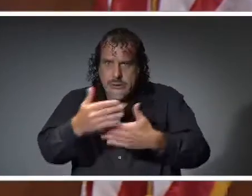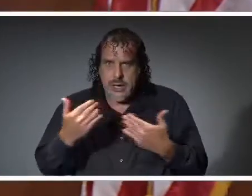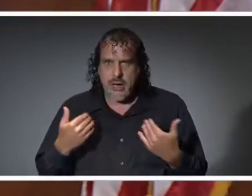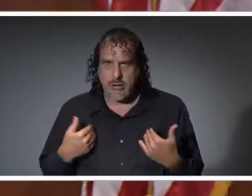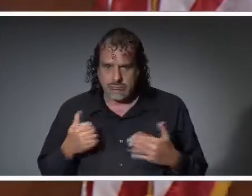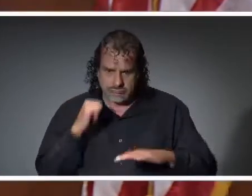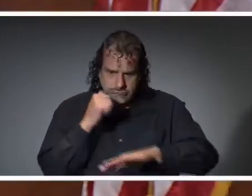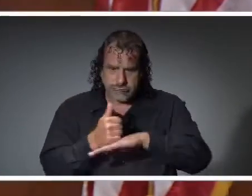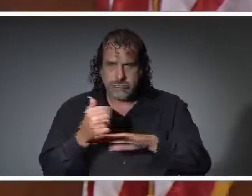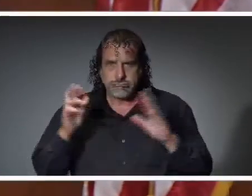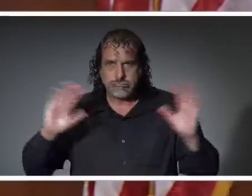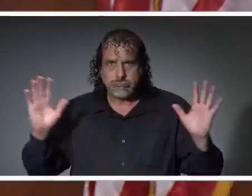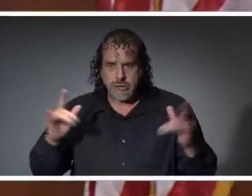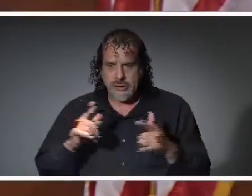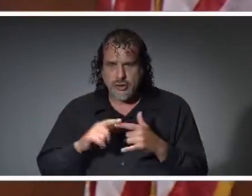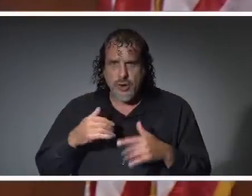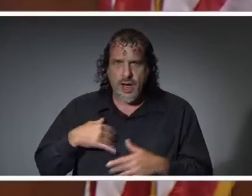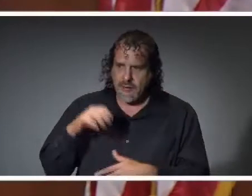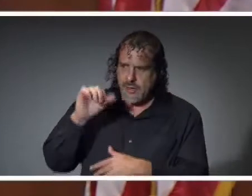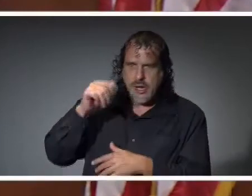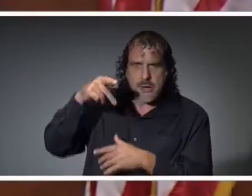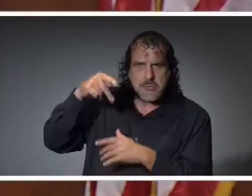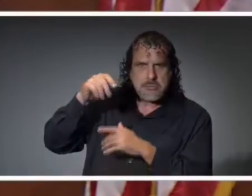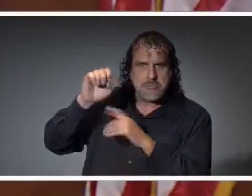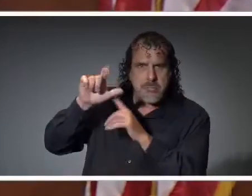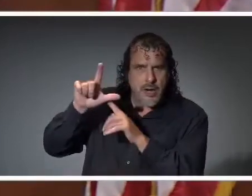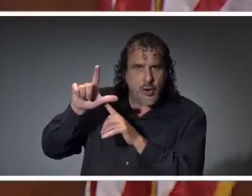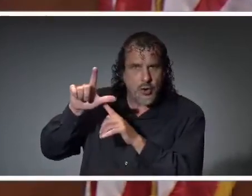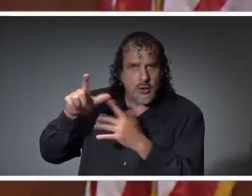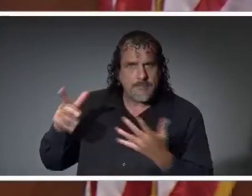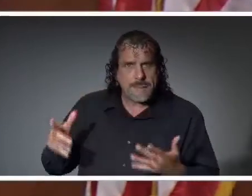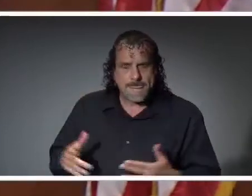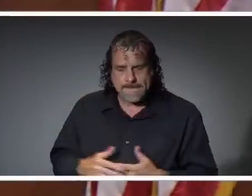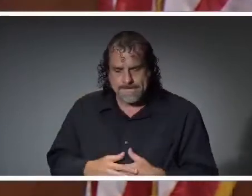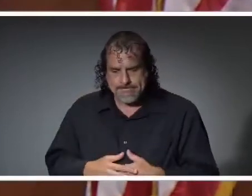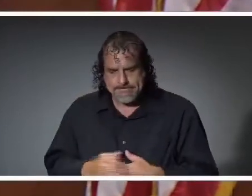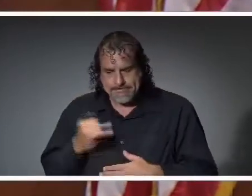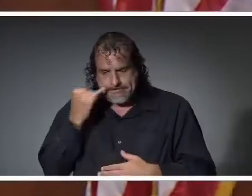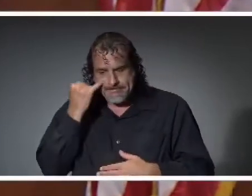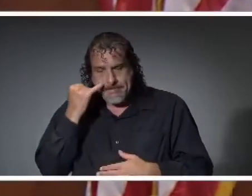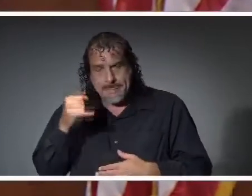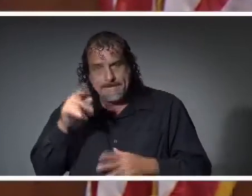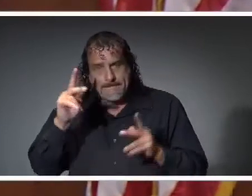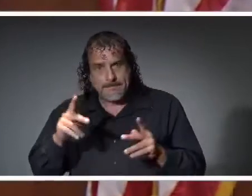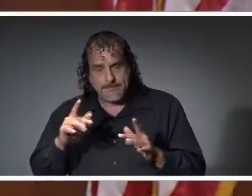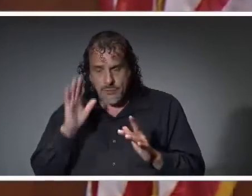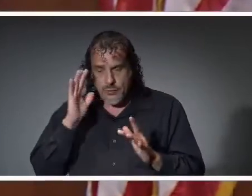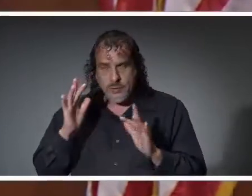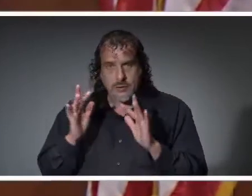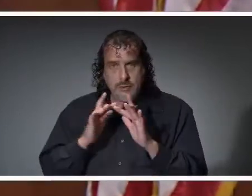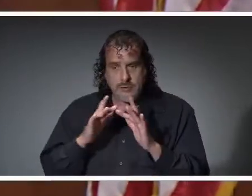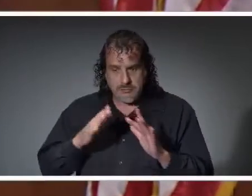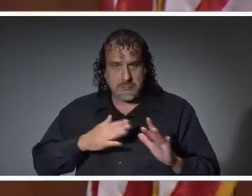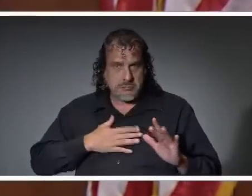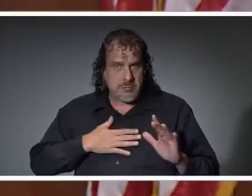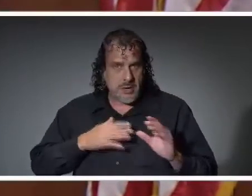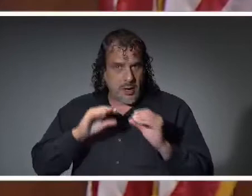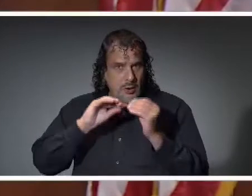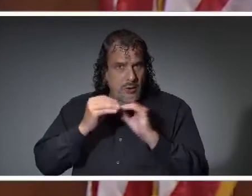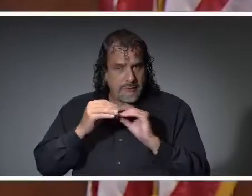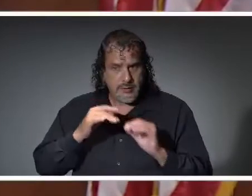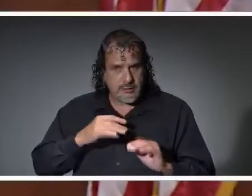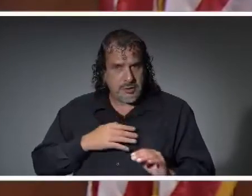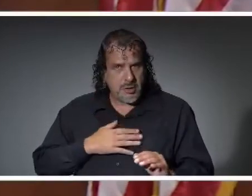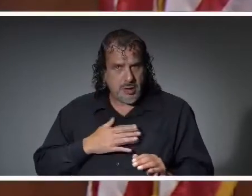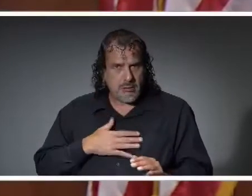there can be an appeal. If this particular individual will contact my office, we will be more than happy